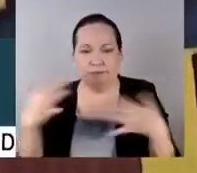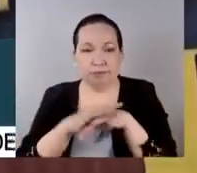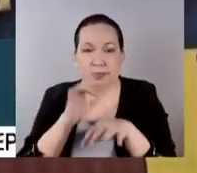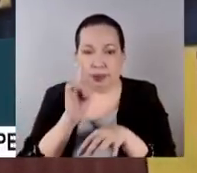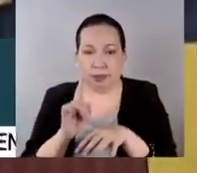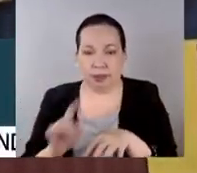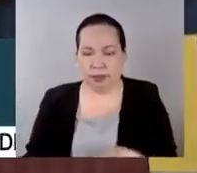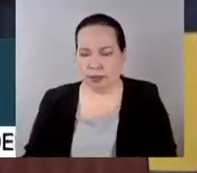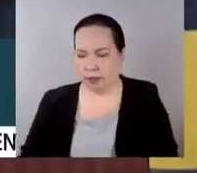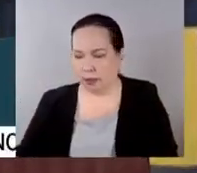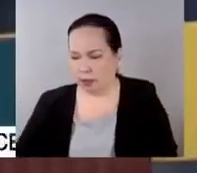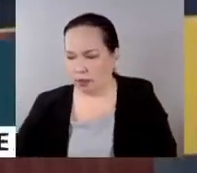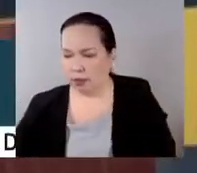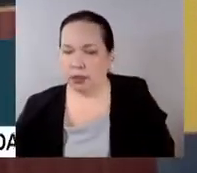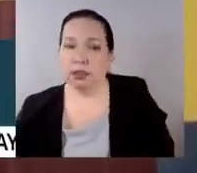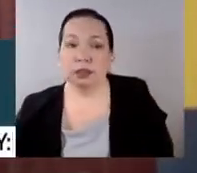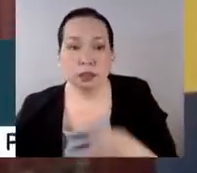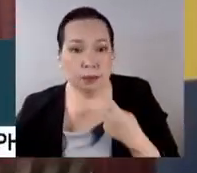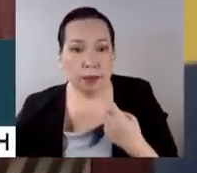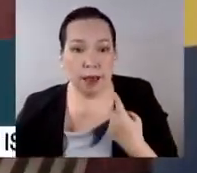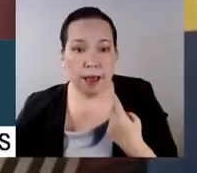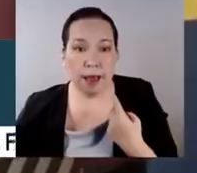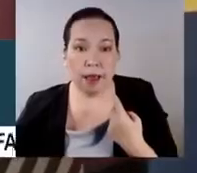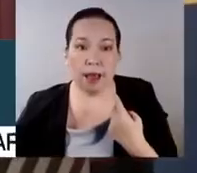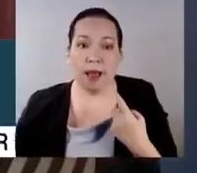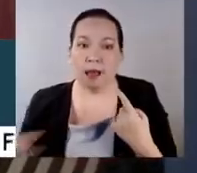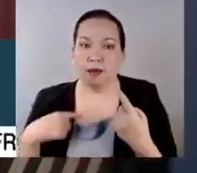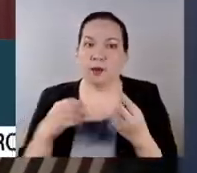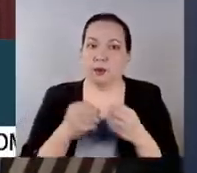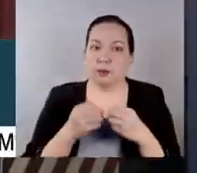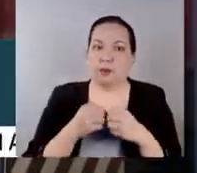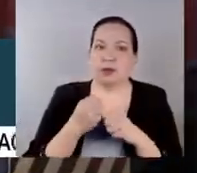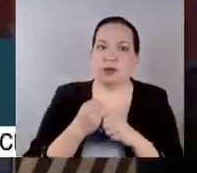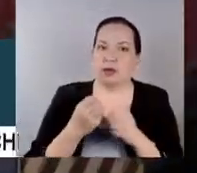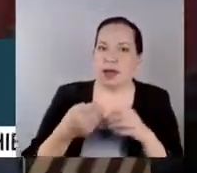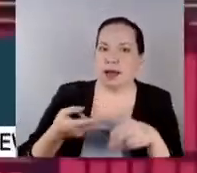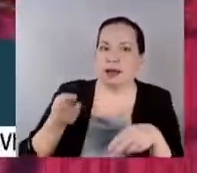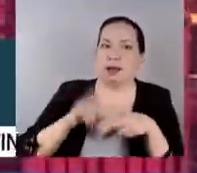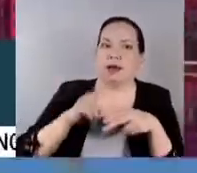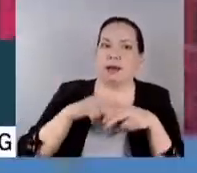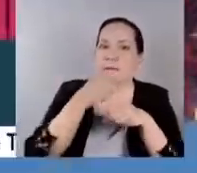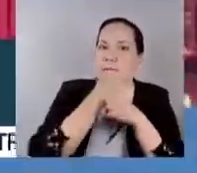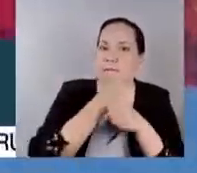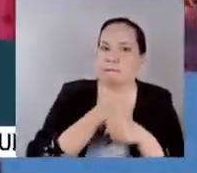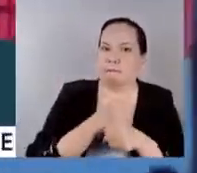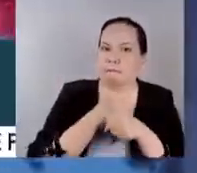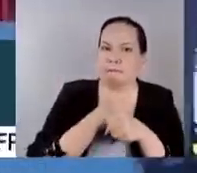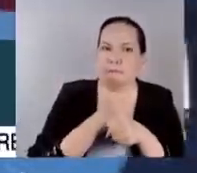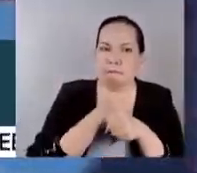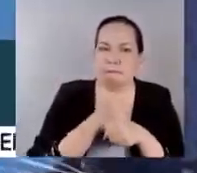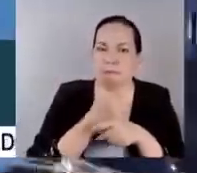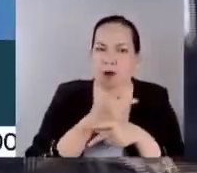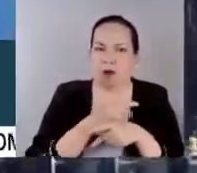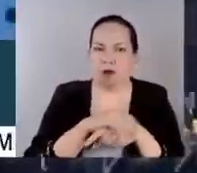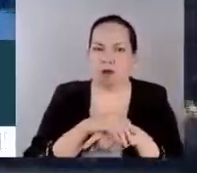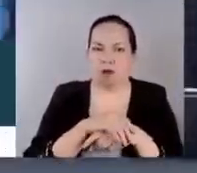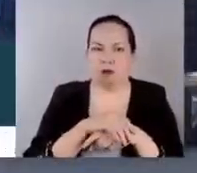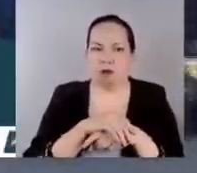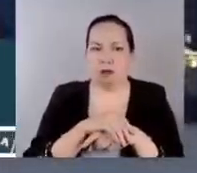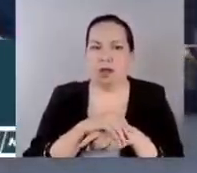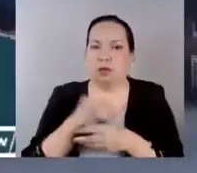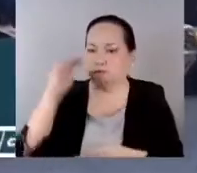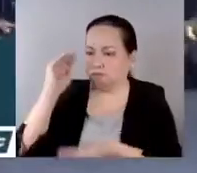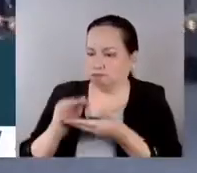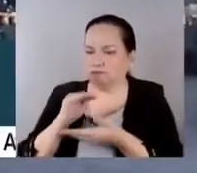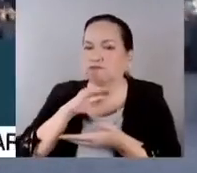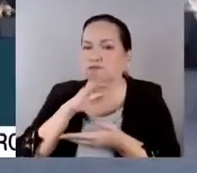handles three times more volume and has reduced emissions by 90%. But in the minds of some union